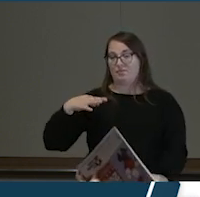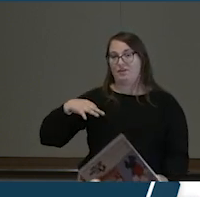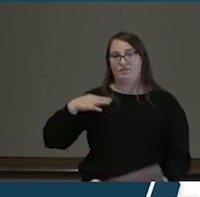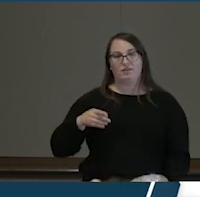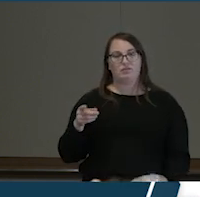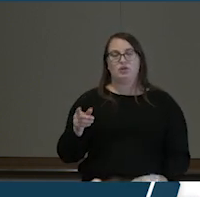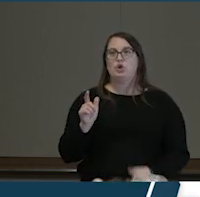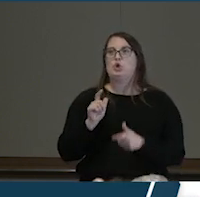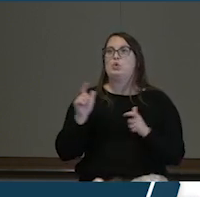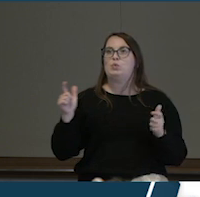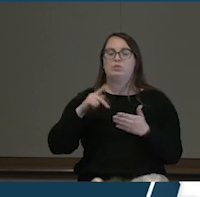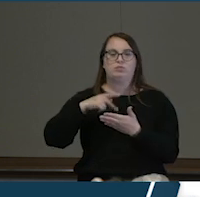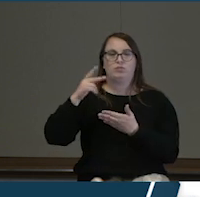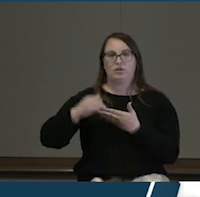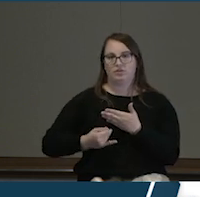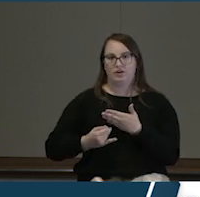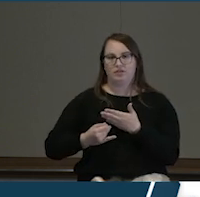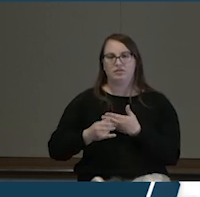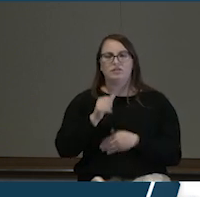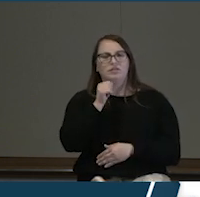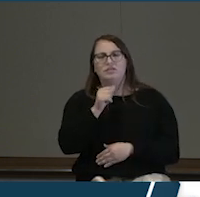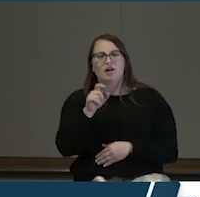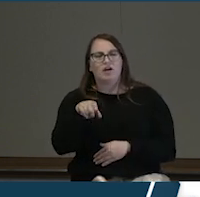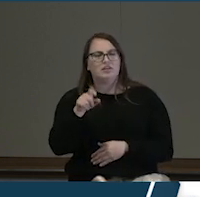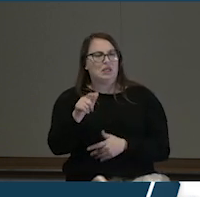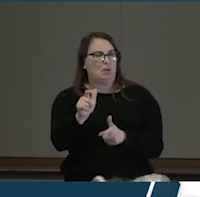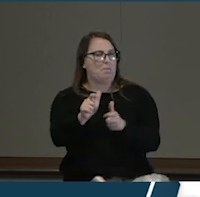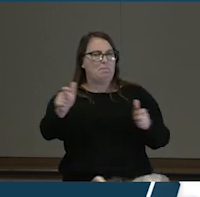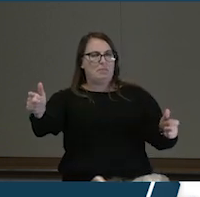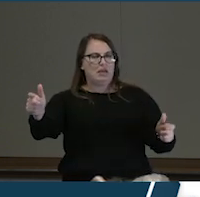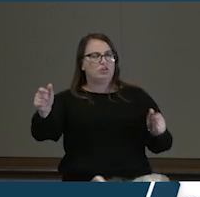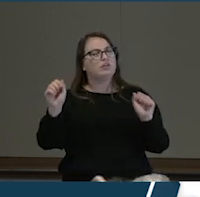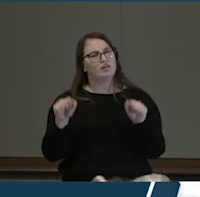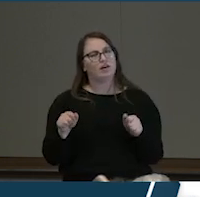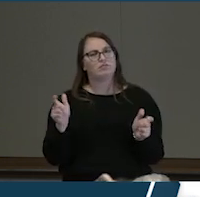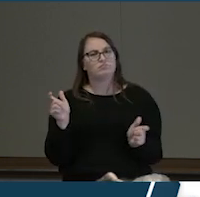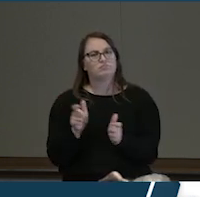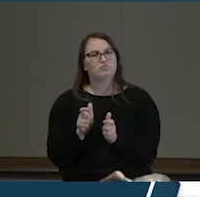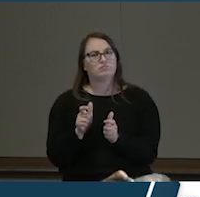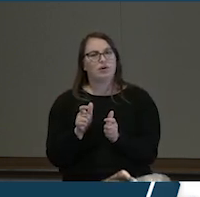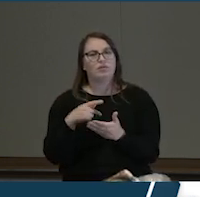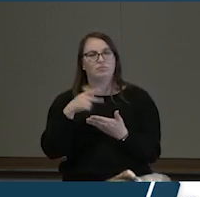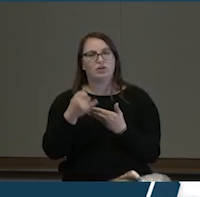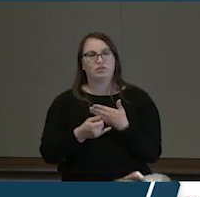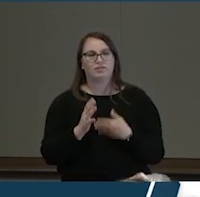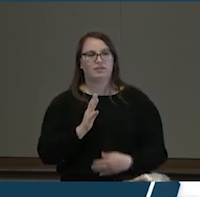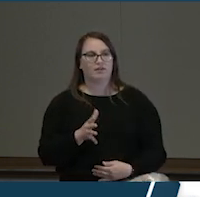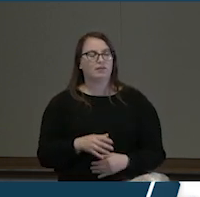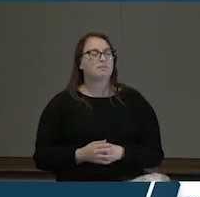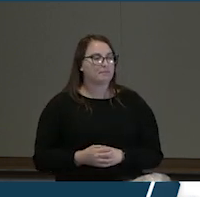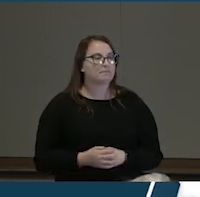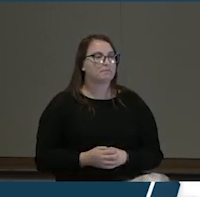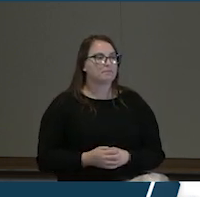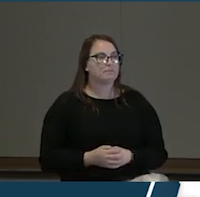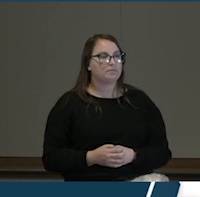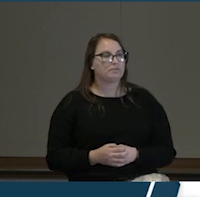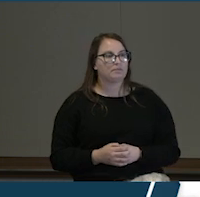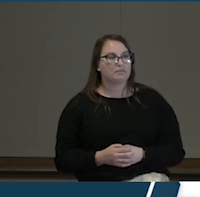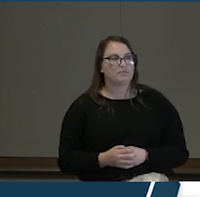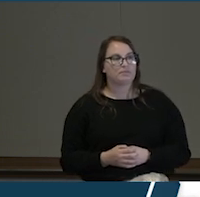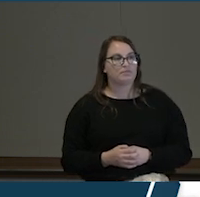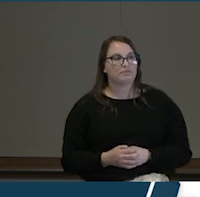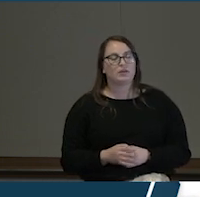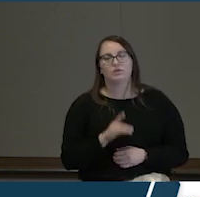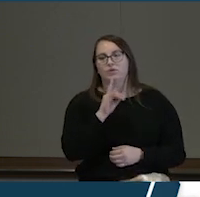project. You don't have to do a big project like that. It could be something small, but I just want you to know it's really what you decide that